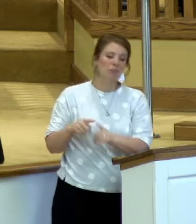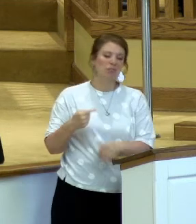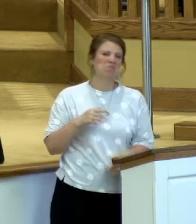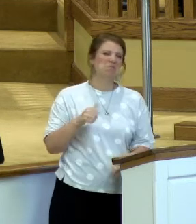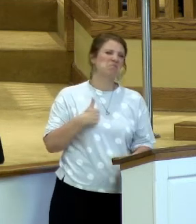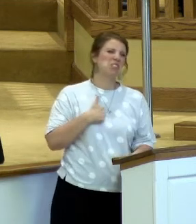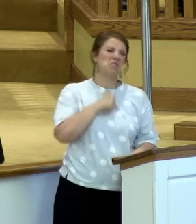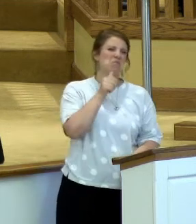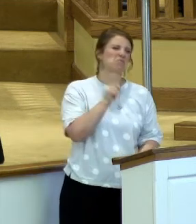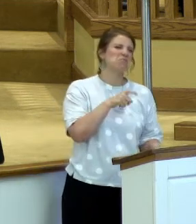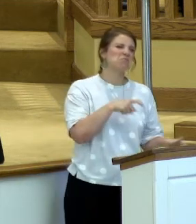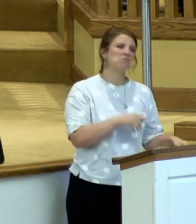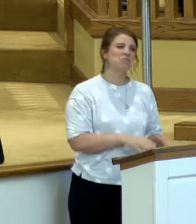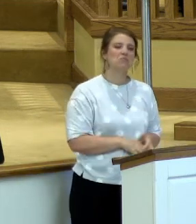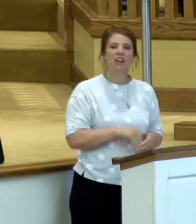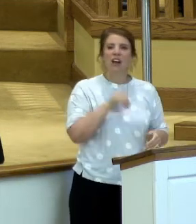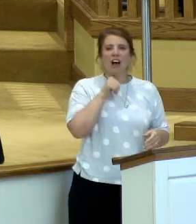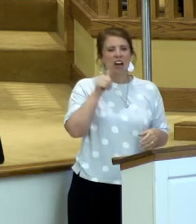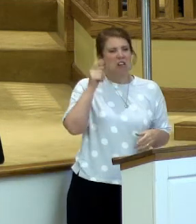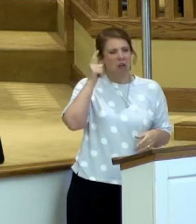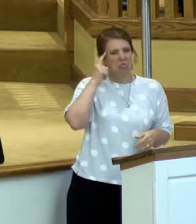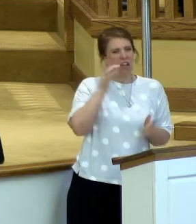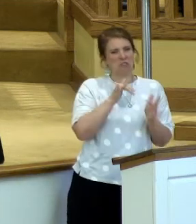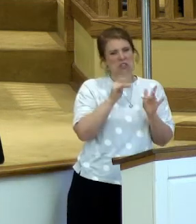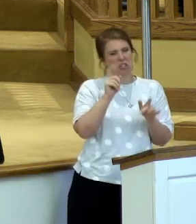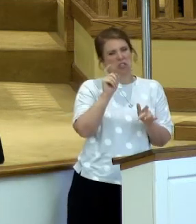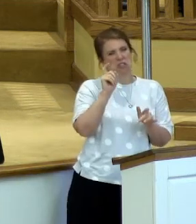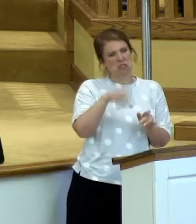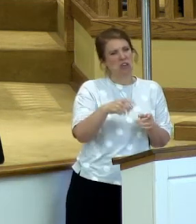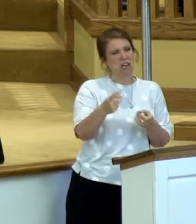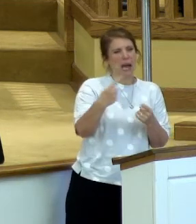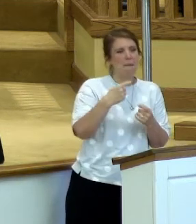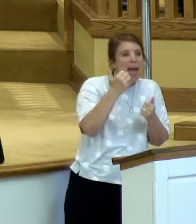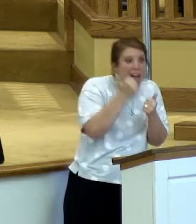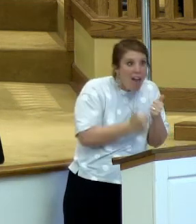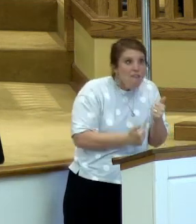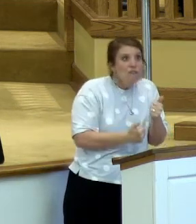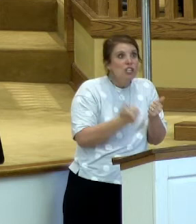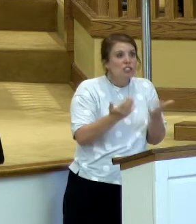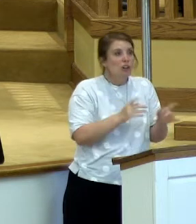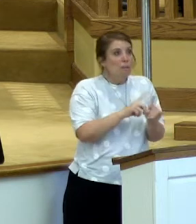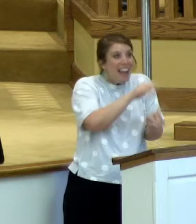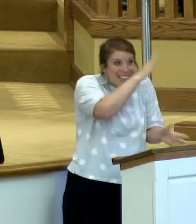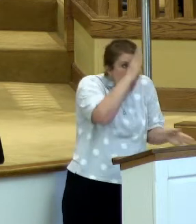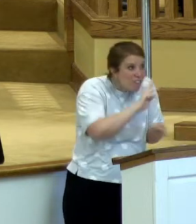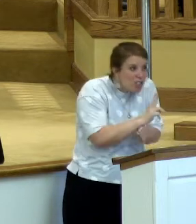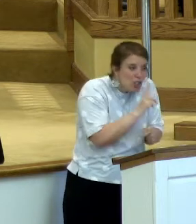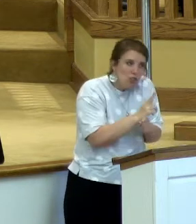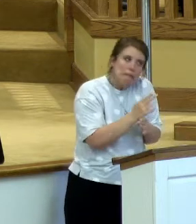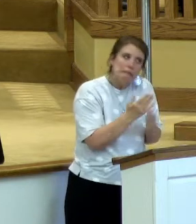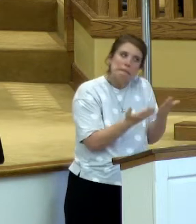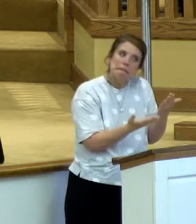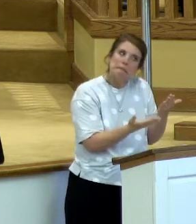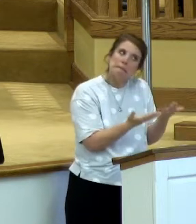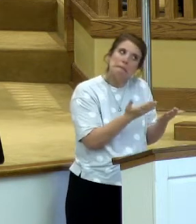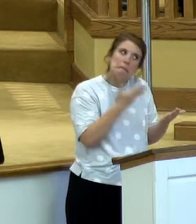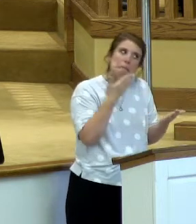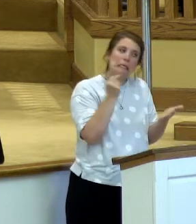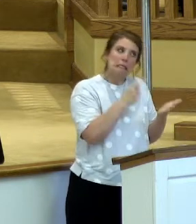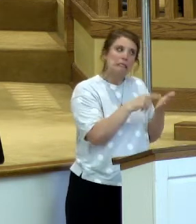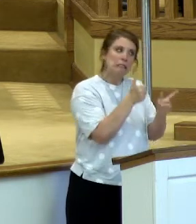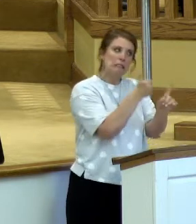altar. I'm not one of those guys that think Christians should come every service. That's between you and God. But if you never use the altar, you should probably check yourself a little